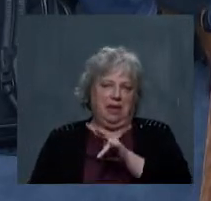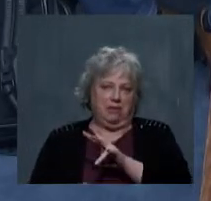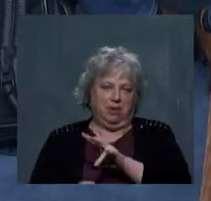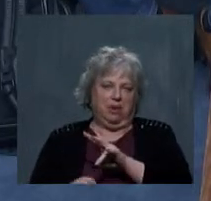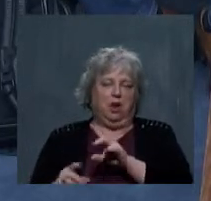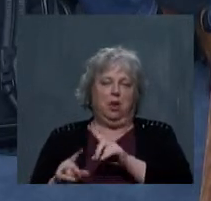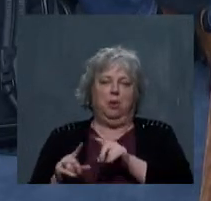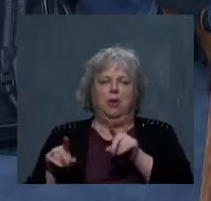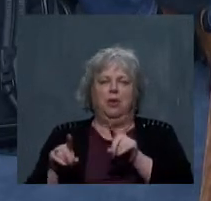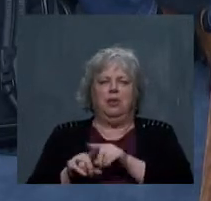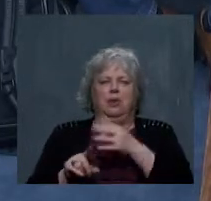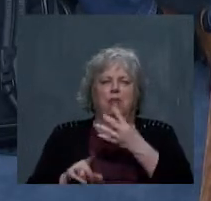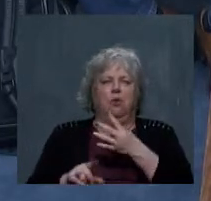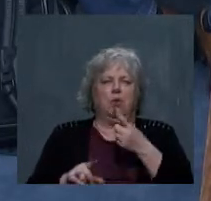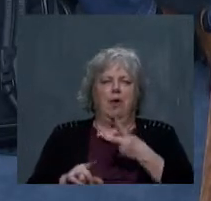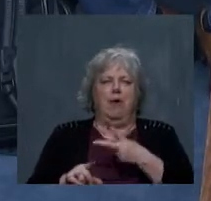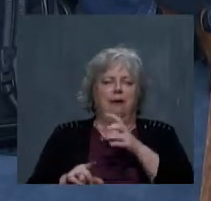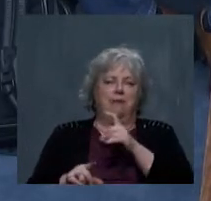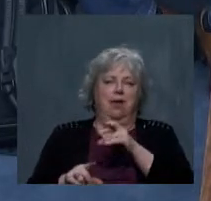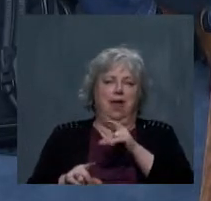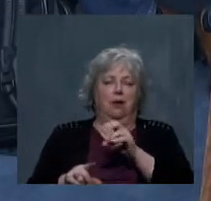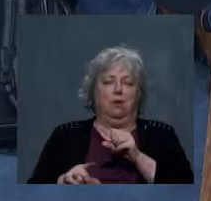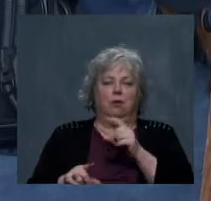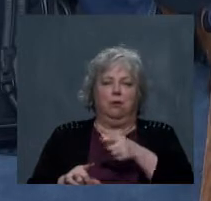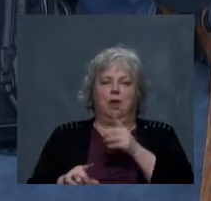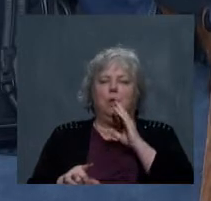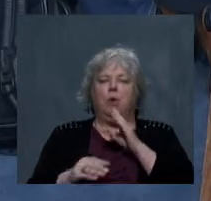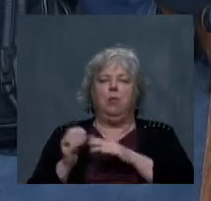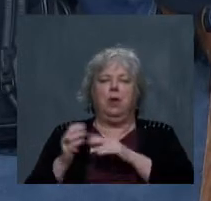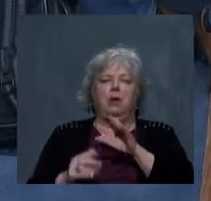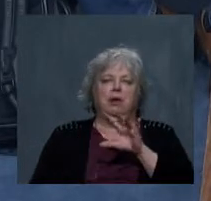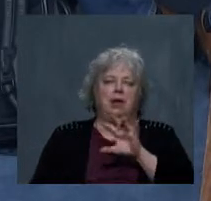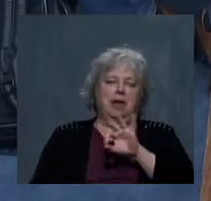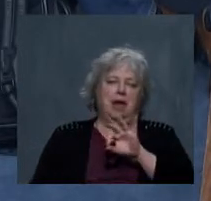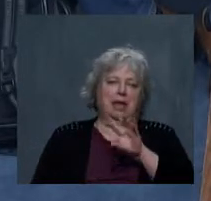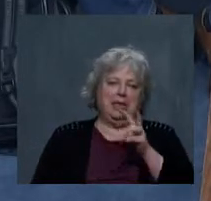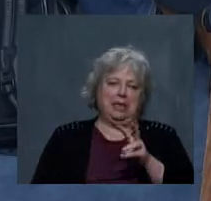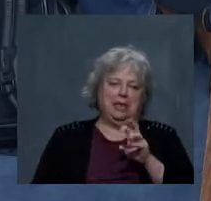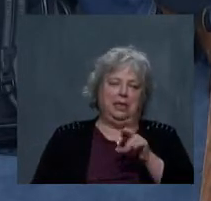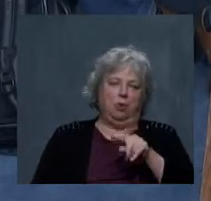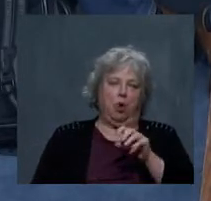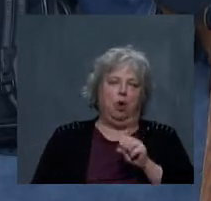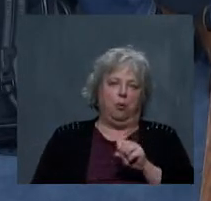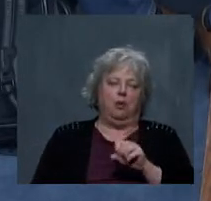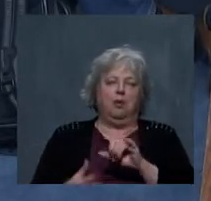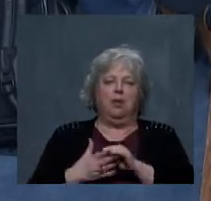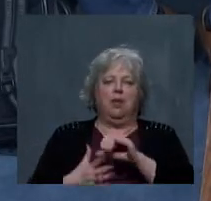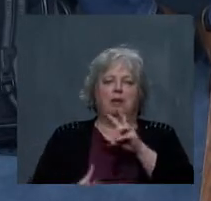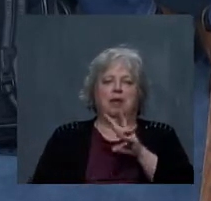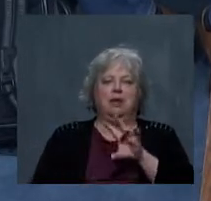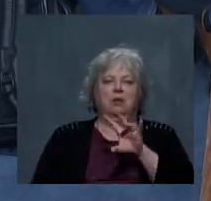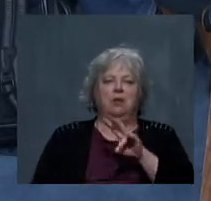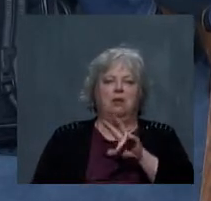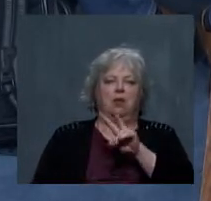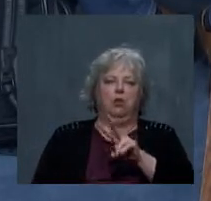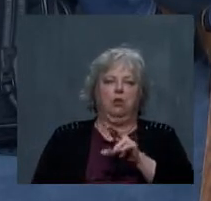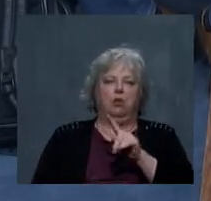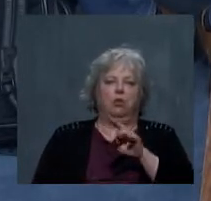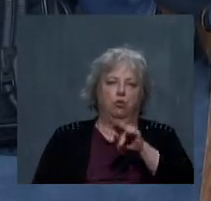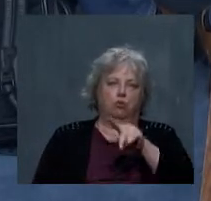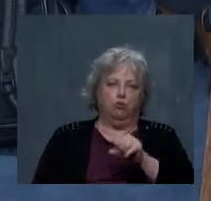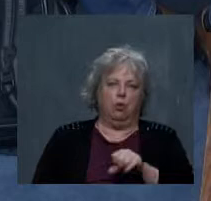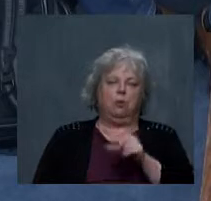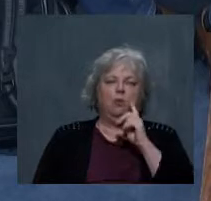same 4.5 acres, he would build 96 apartments. And that's 672 trips per